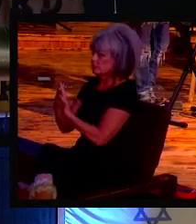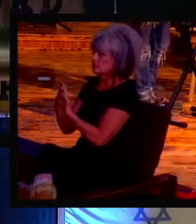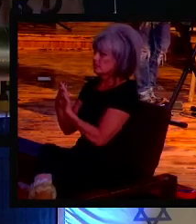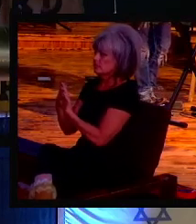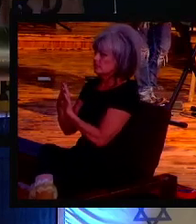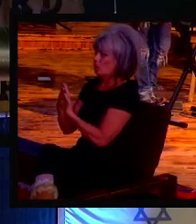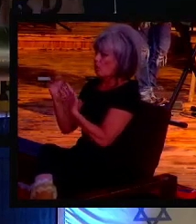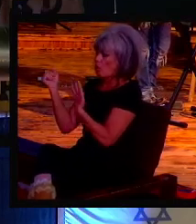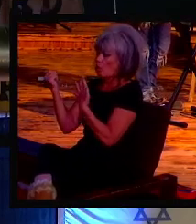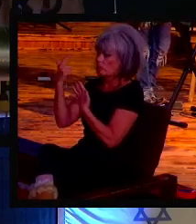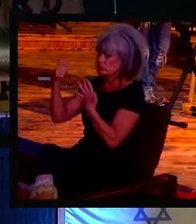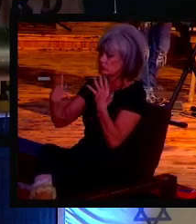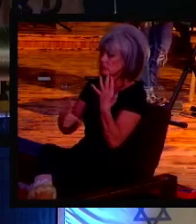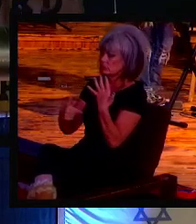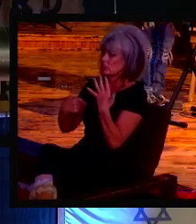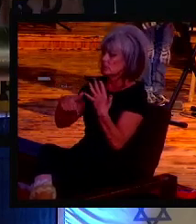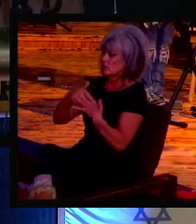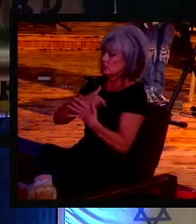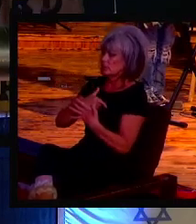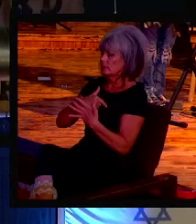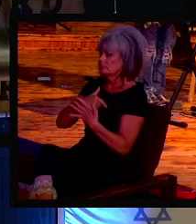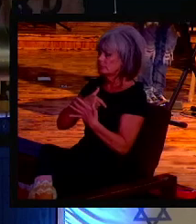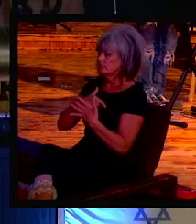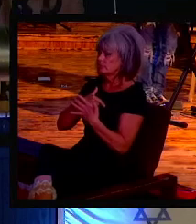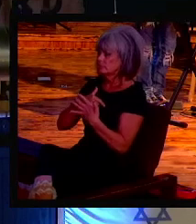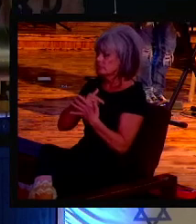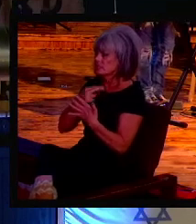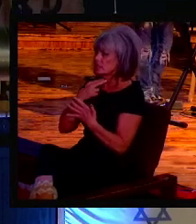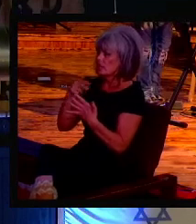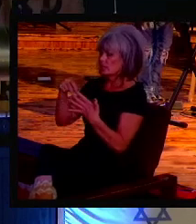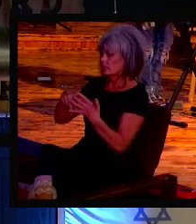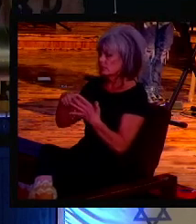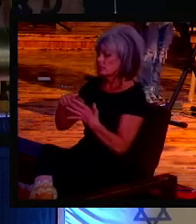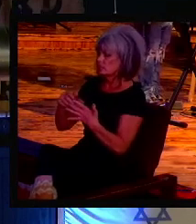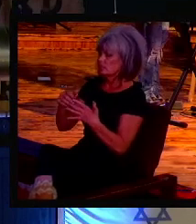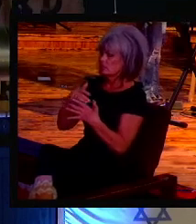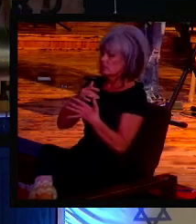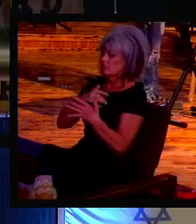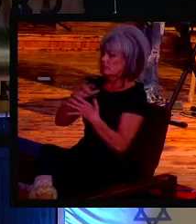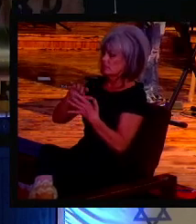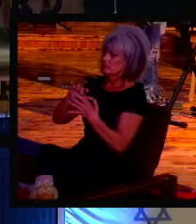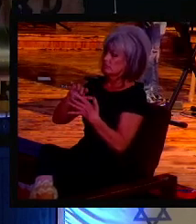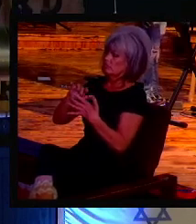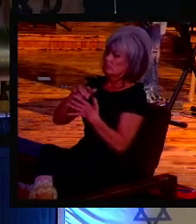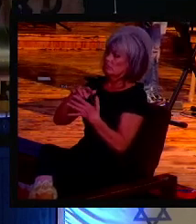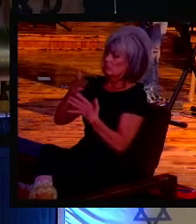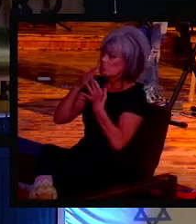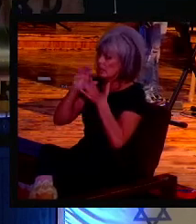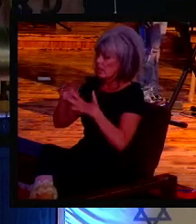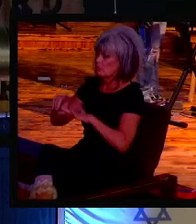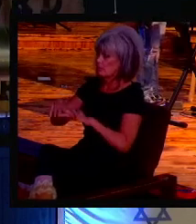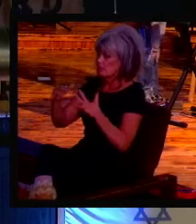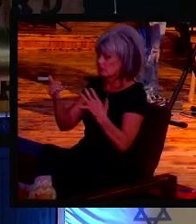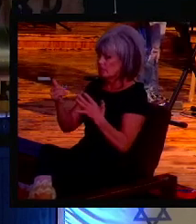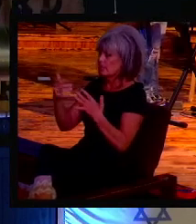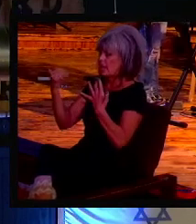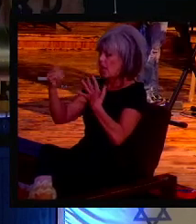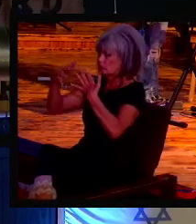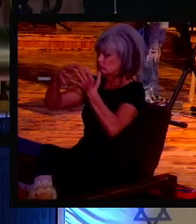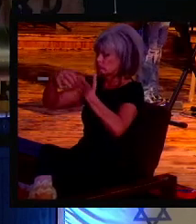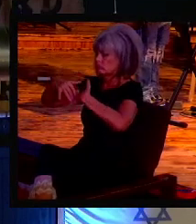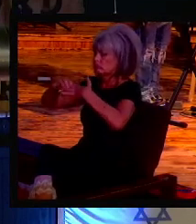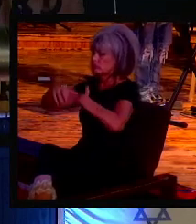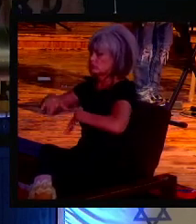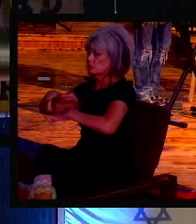that we find ourselves in would be demolished and desecrated right now. And I thank you for the courage to step into